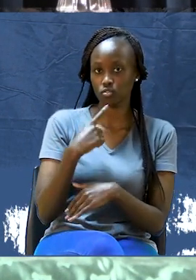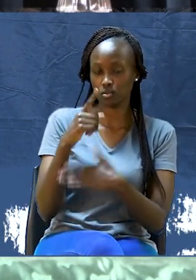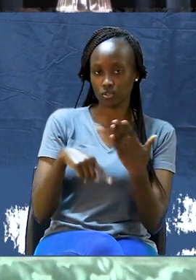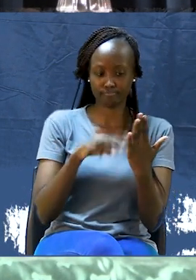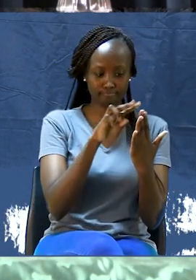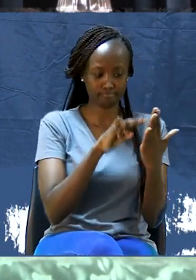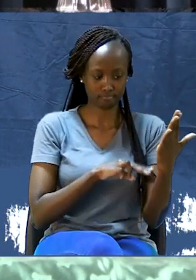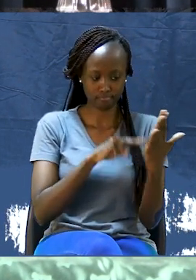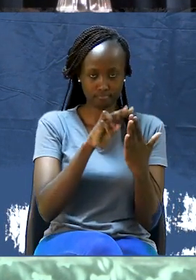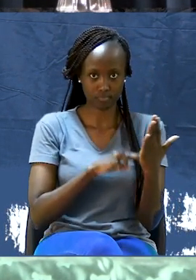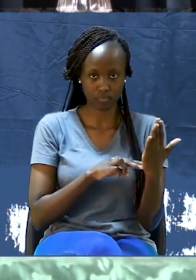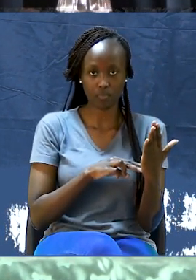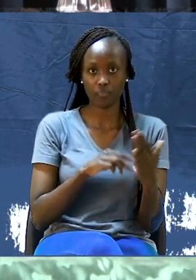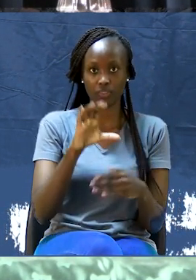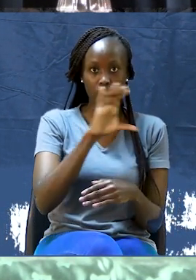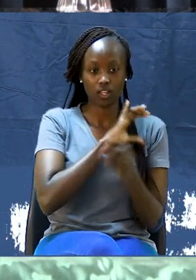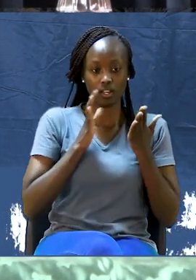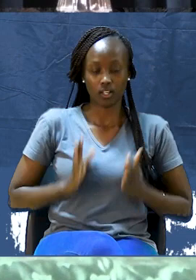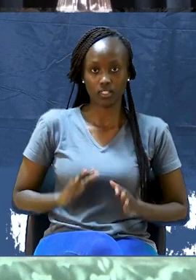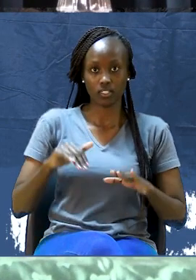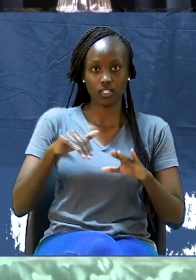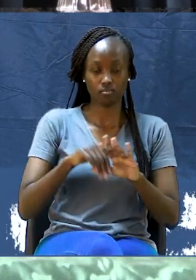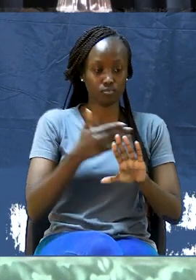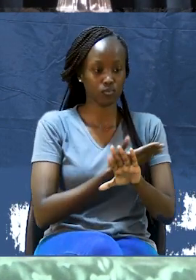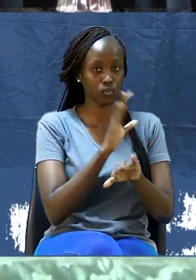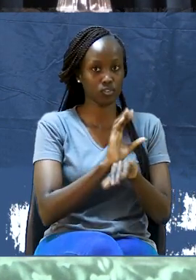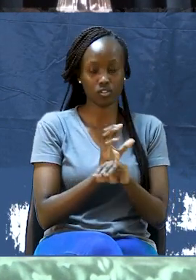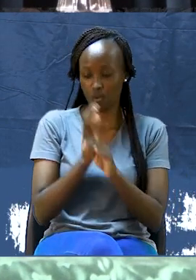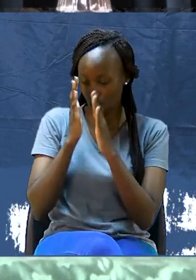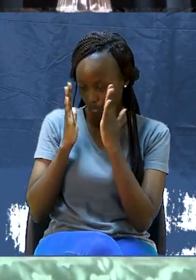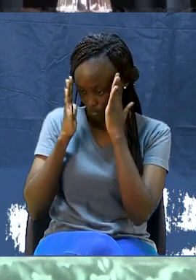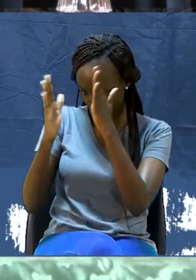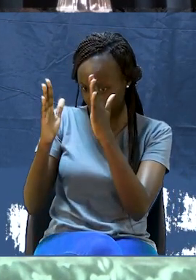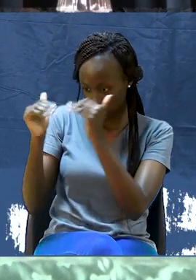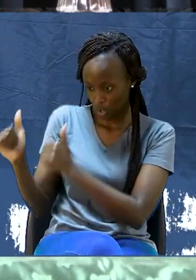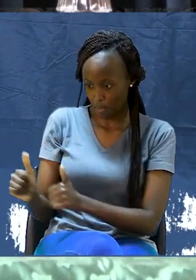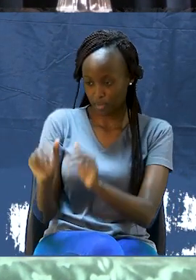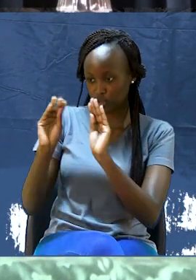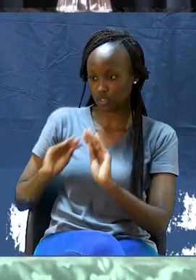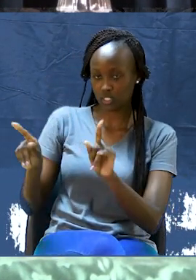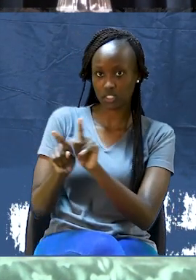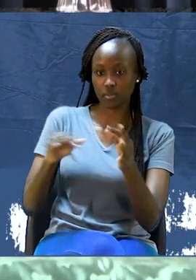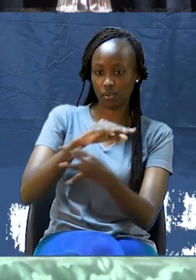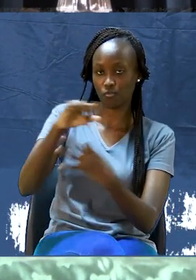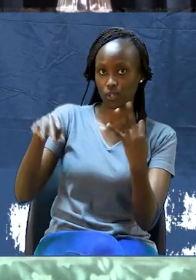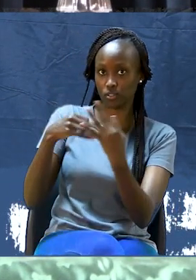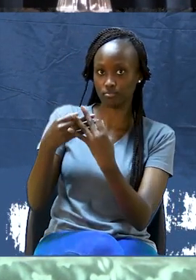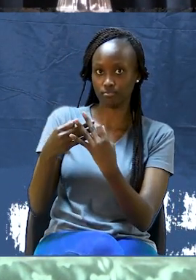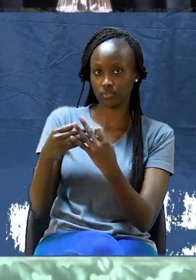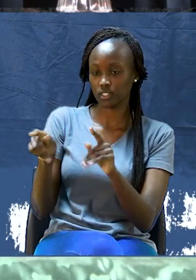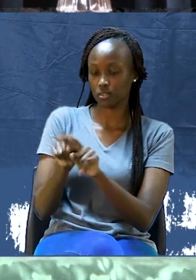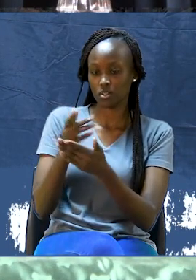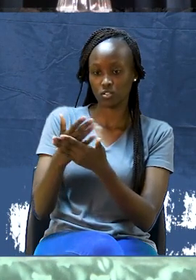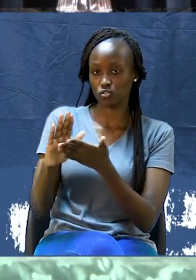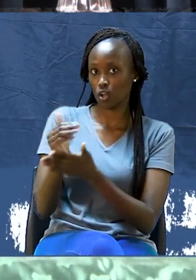is the believers in the early church, devoted themselves to the apostles' teaching and to the fellowship, to the breaking